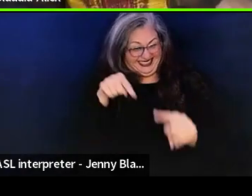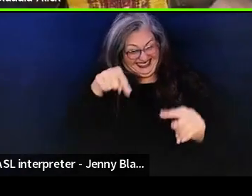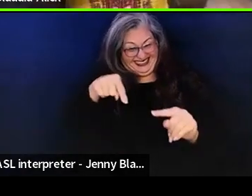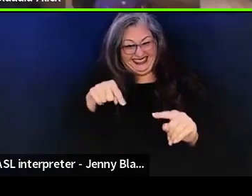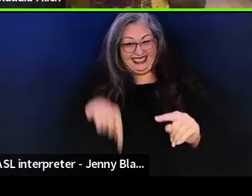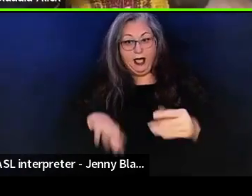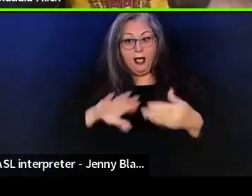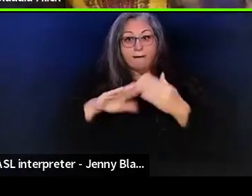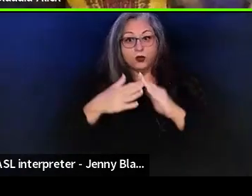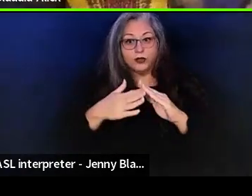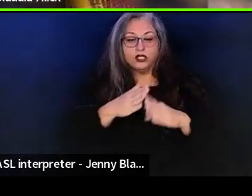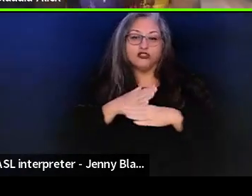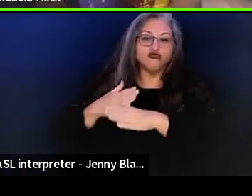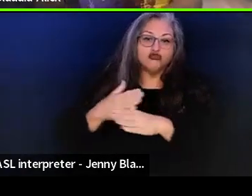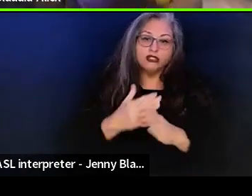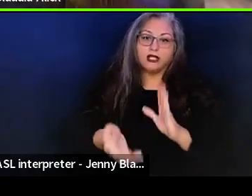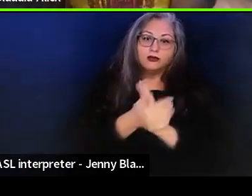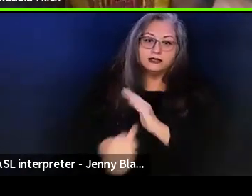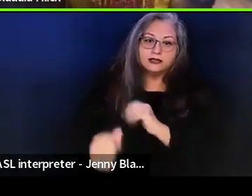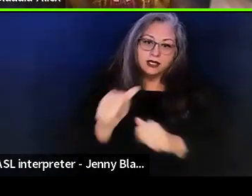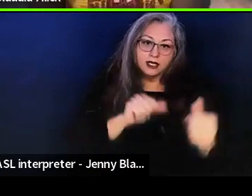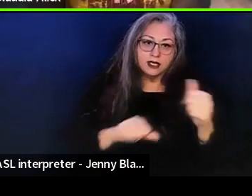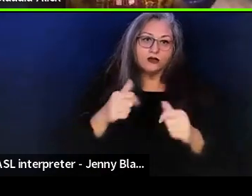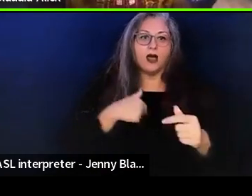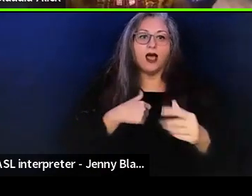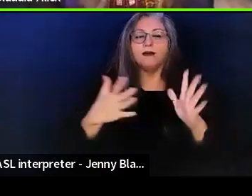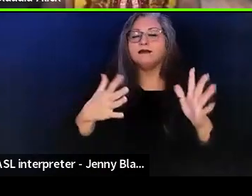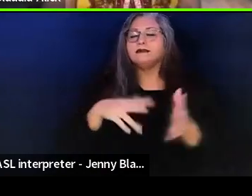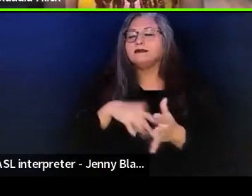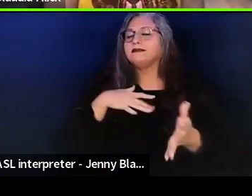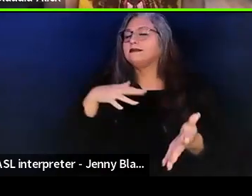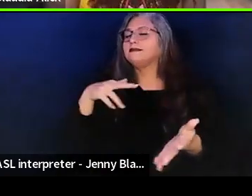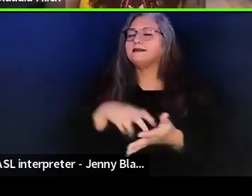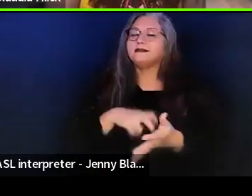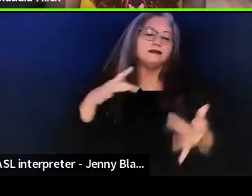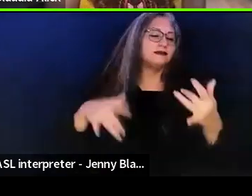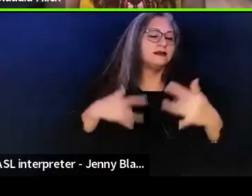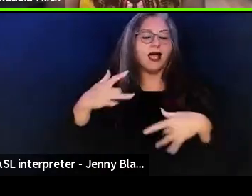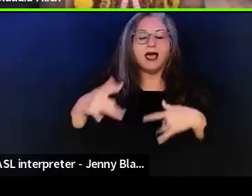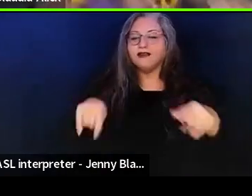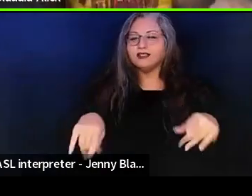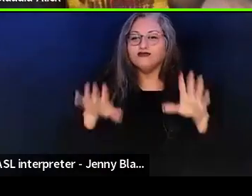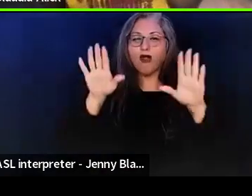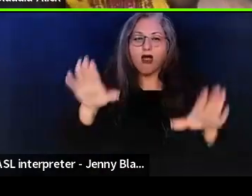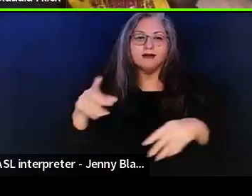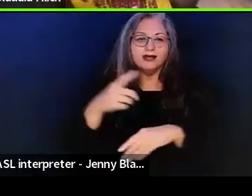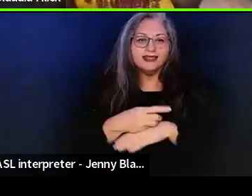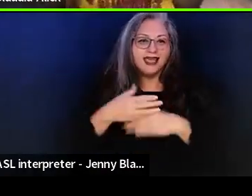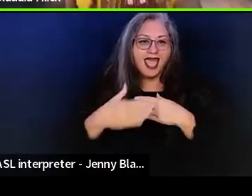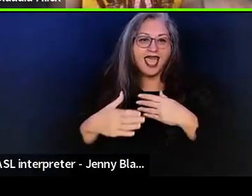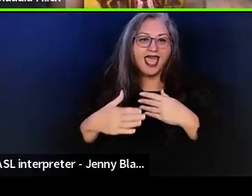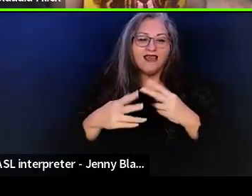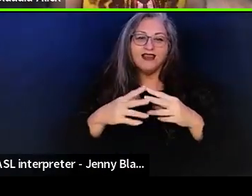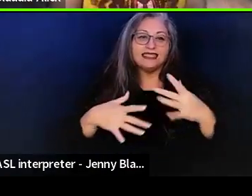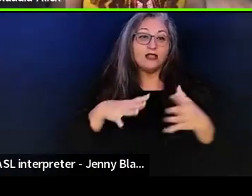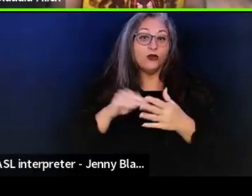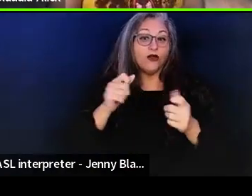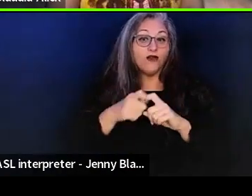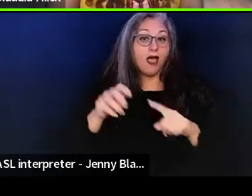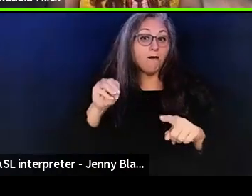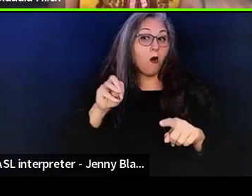community sharing our skills with each other. So I'm just excited for an awesome day today. Super excited to learn from